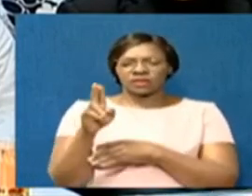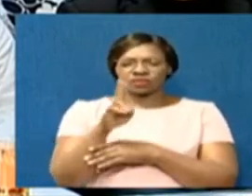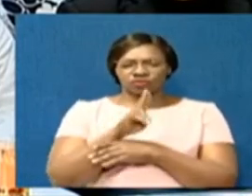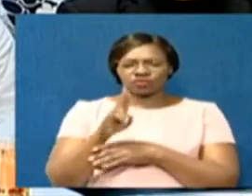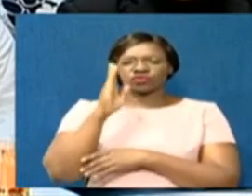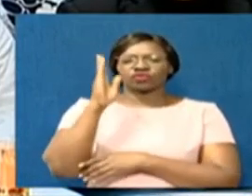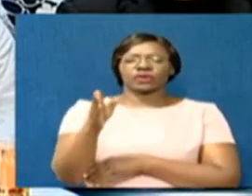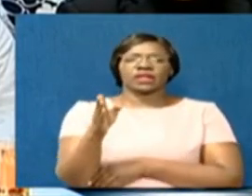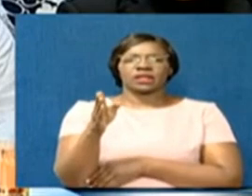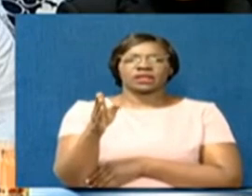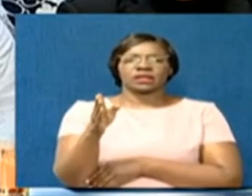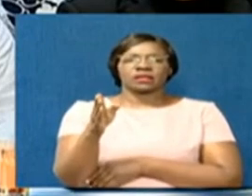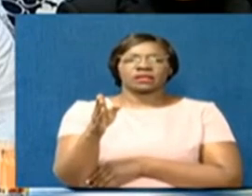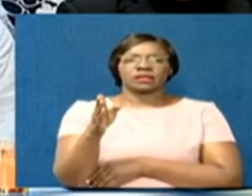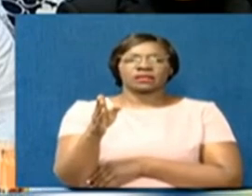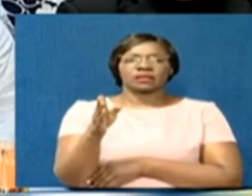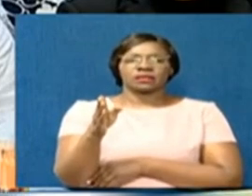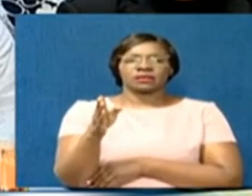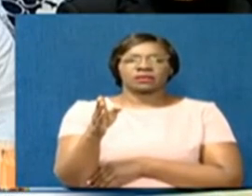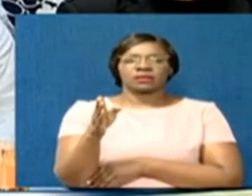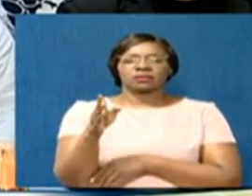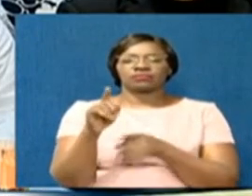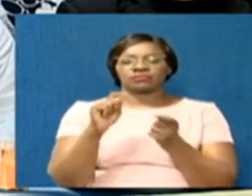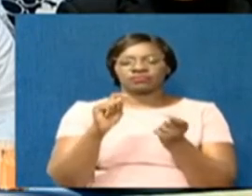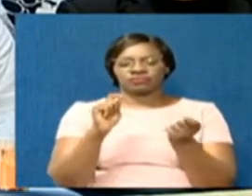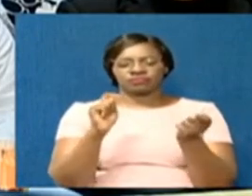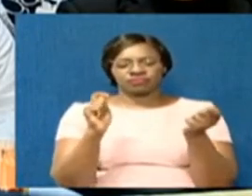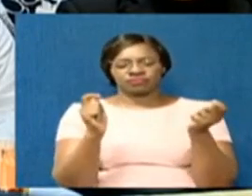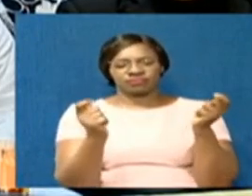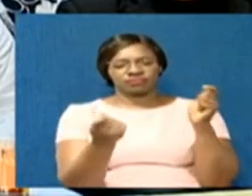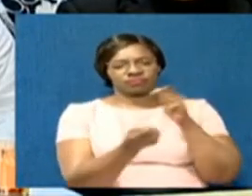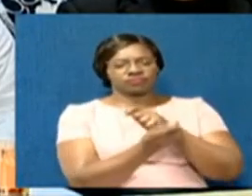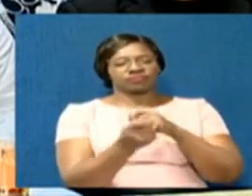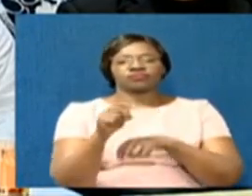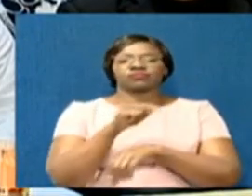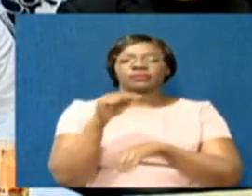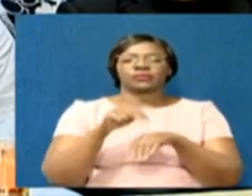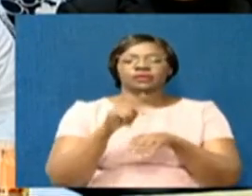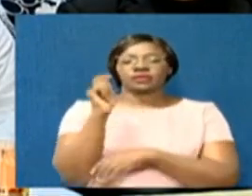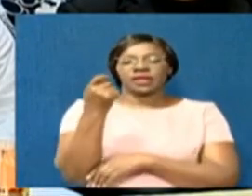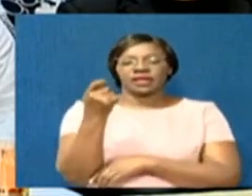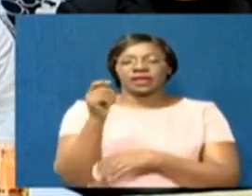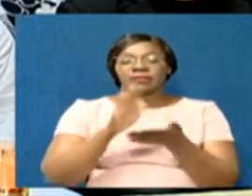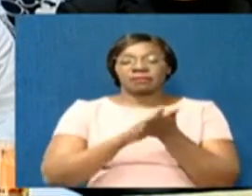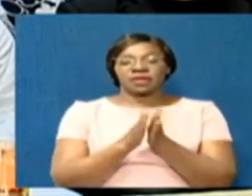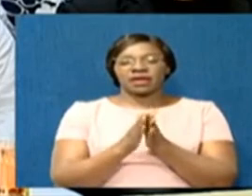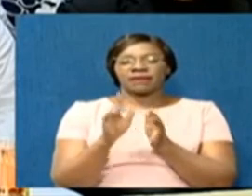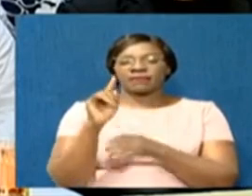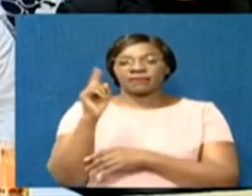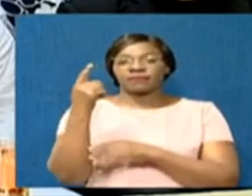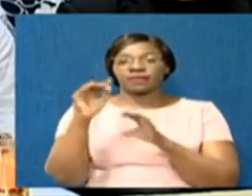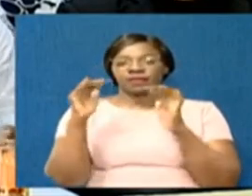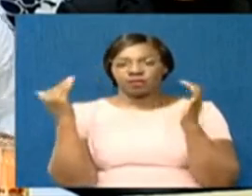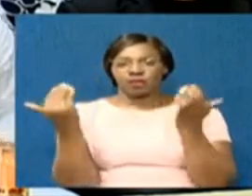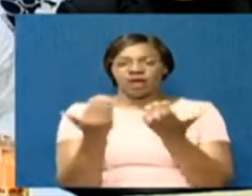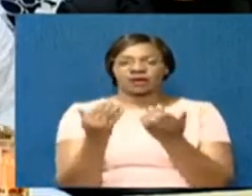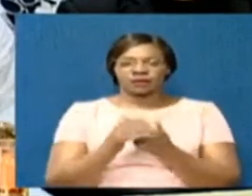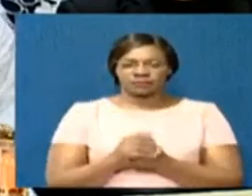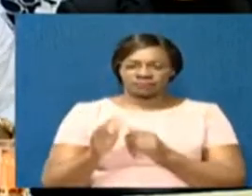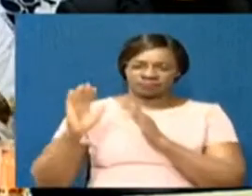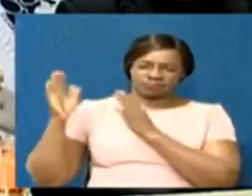of God to transform this nation to a first world. And that God